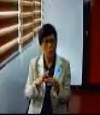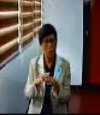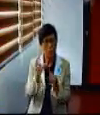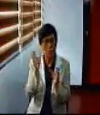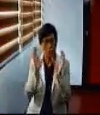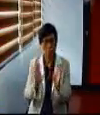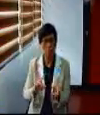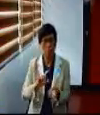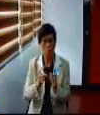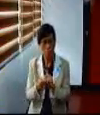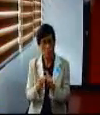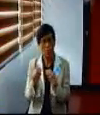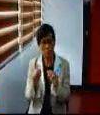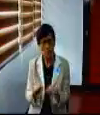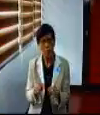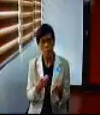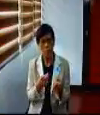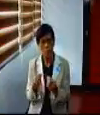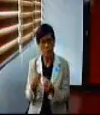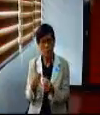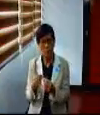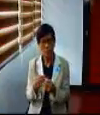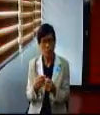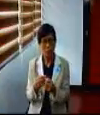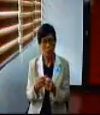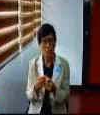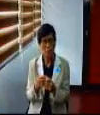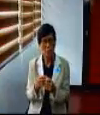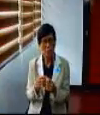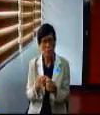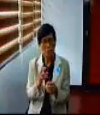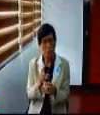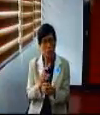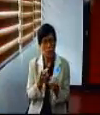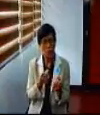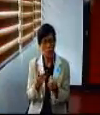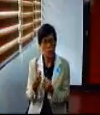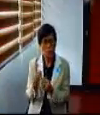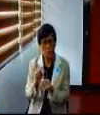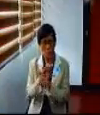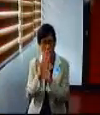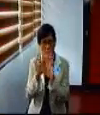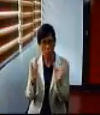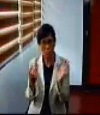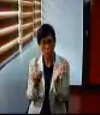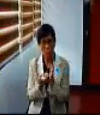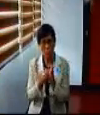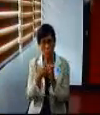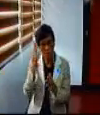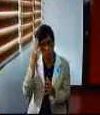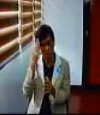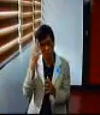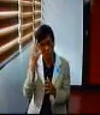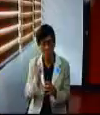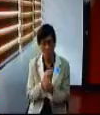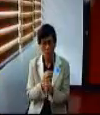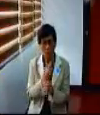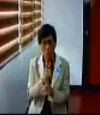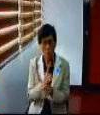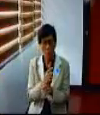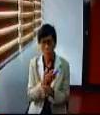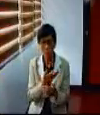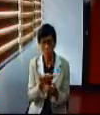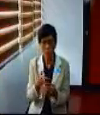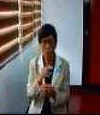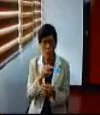do so by undertaking clear due diligence in order to know and show that they are not